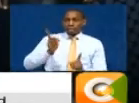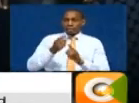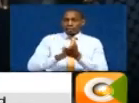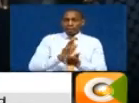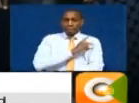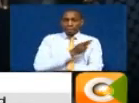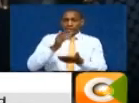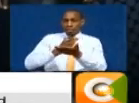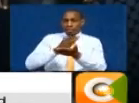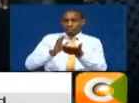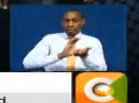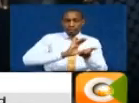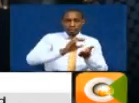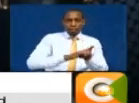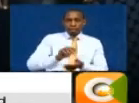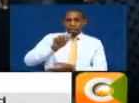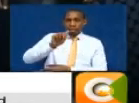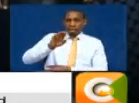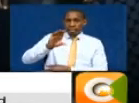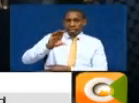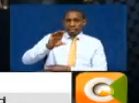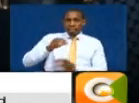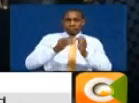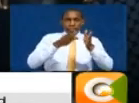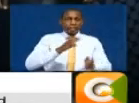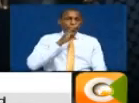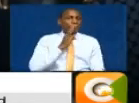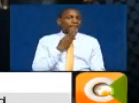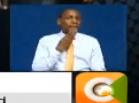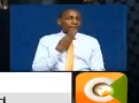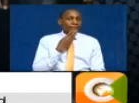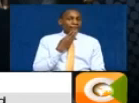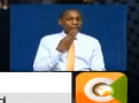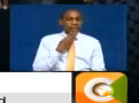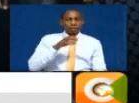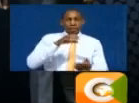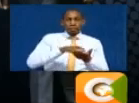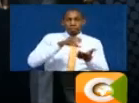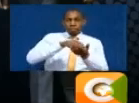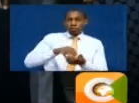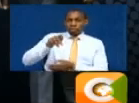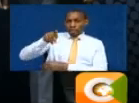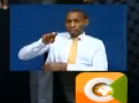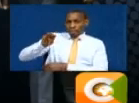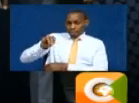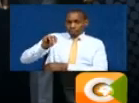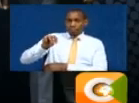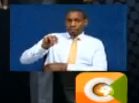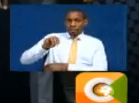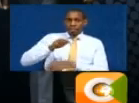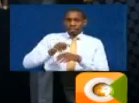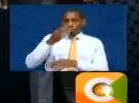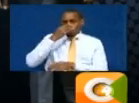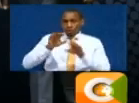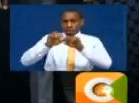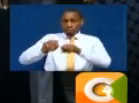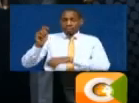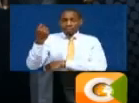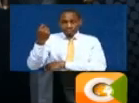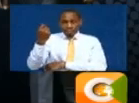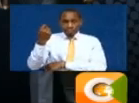power deal allocates Amani National Congress ANC leader Musalia Mudavadi the prime cabinet secretary slot if Ruto clinches